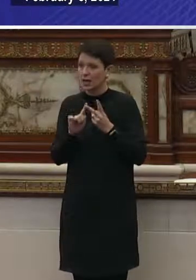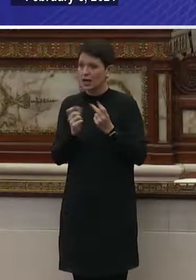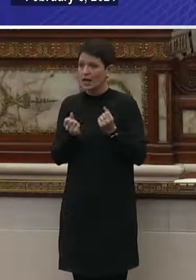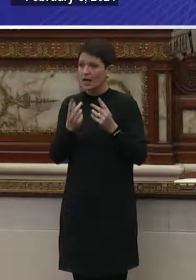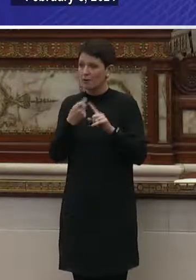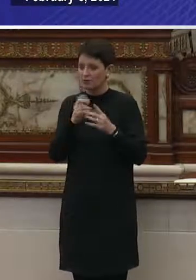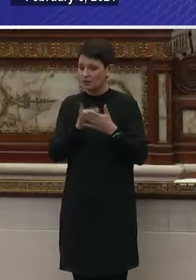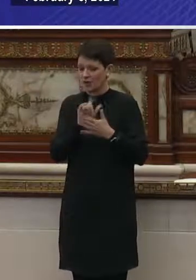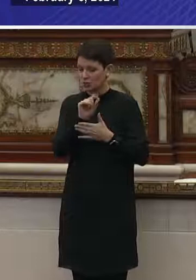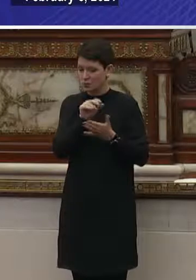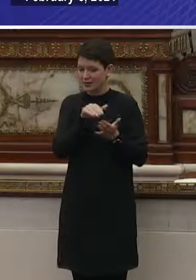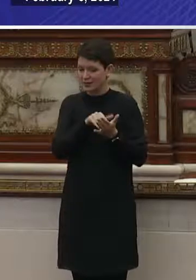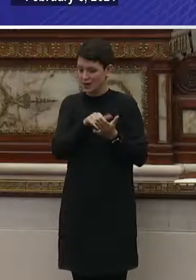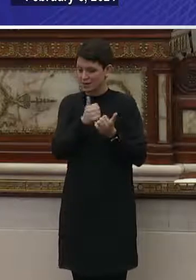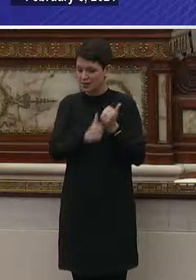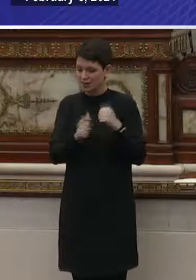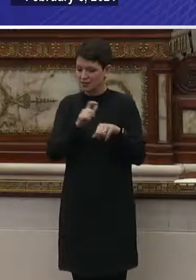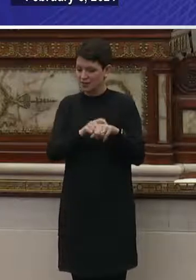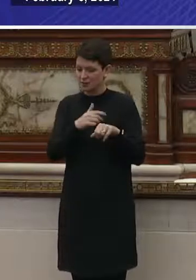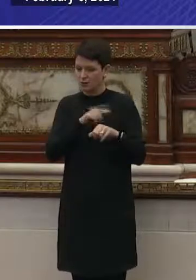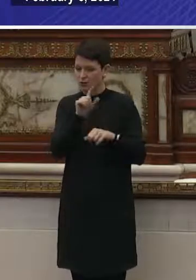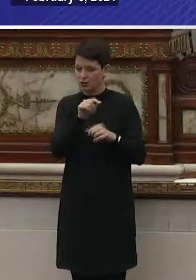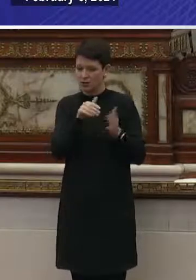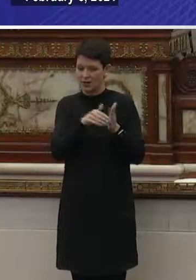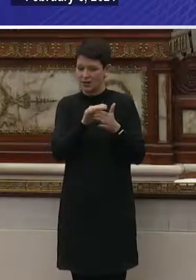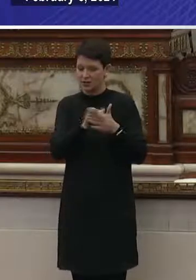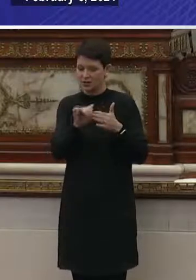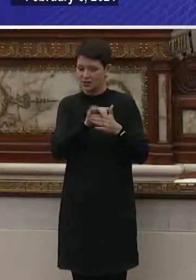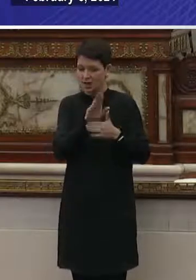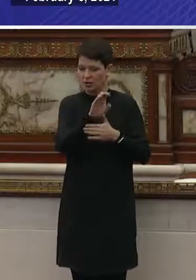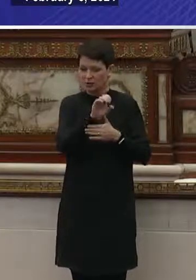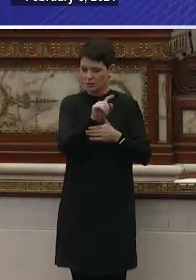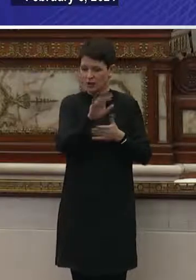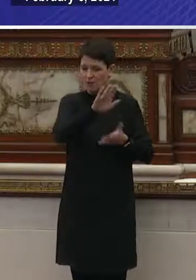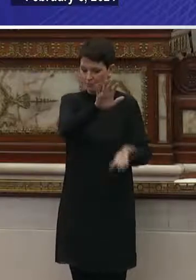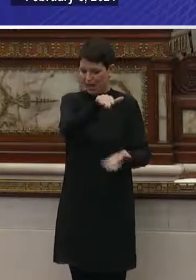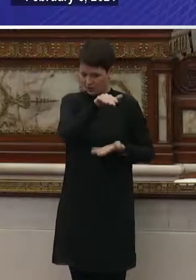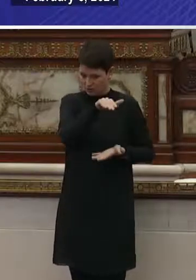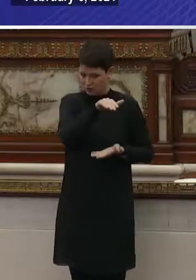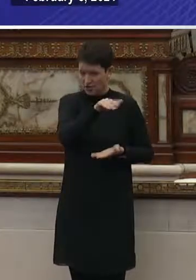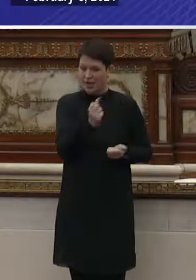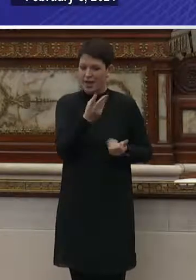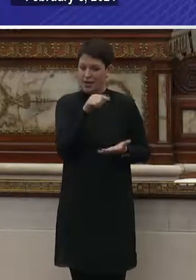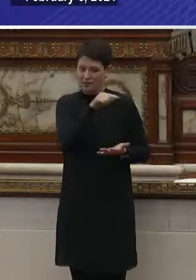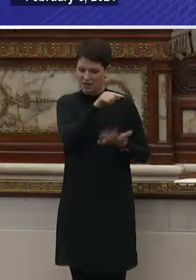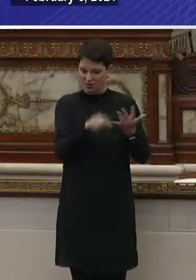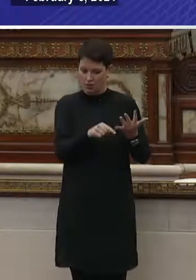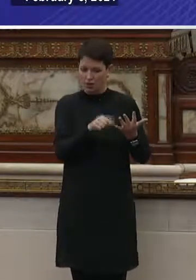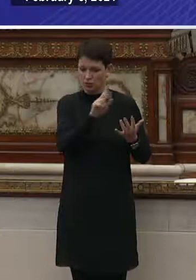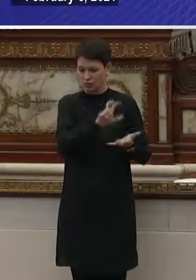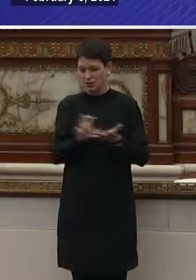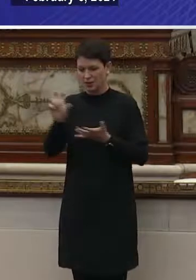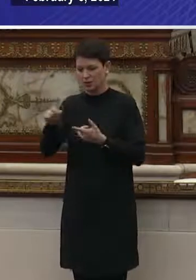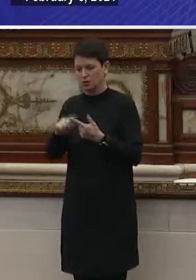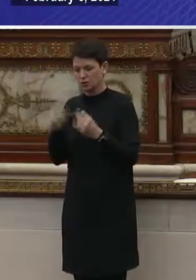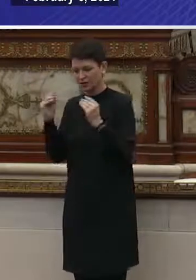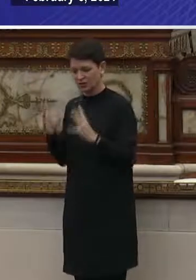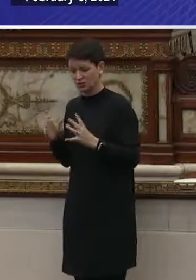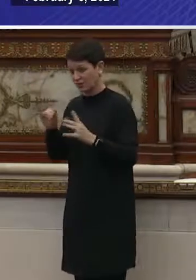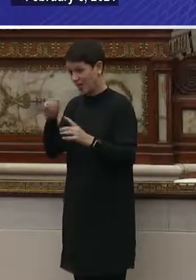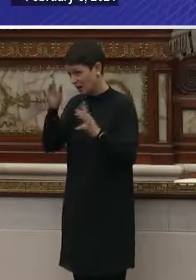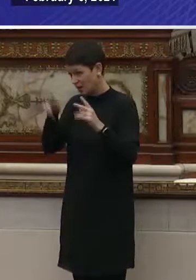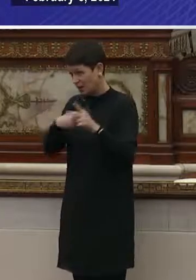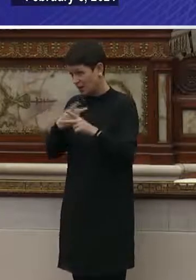of that 20,000, every time you get a $20,000 batch, 20,000 batch, how many of those doses will go to them? Has that kind